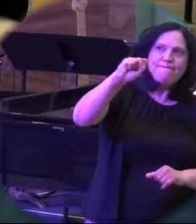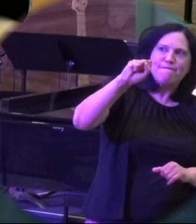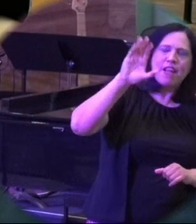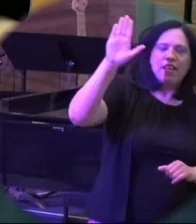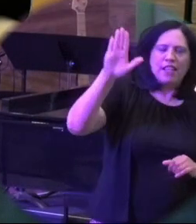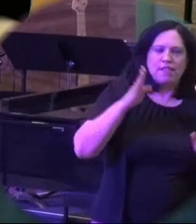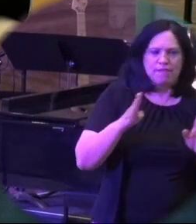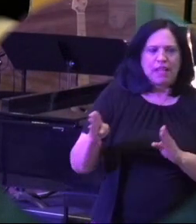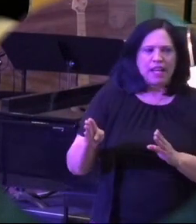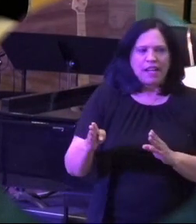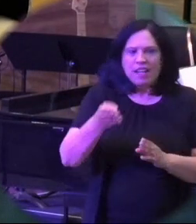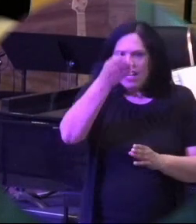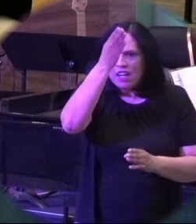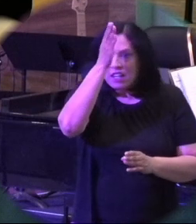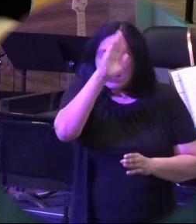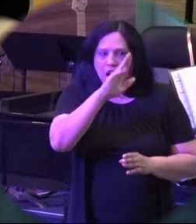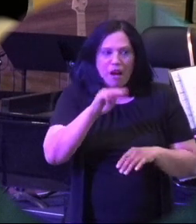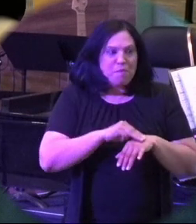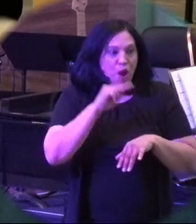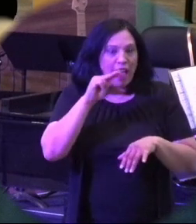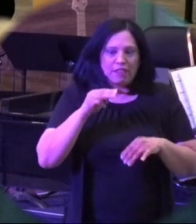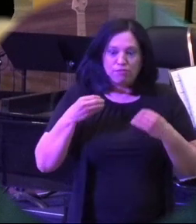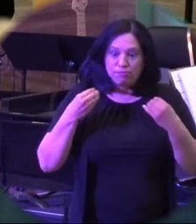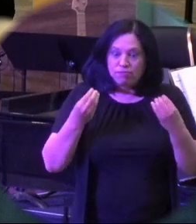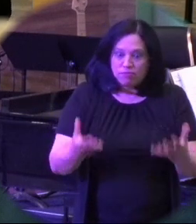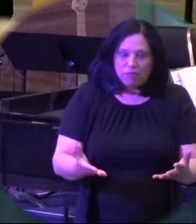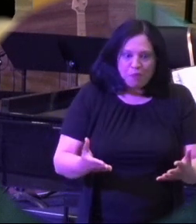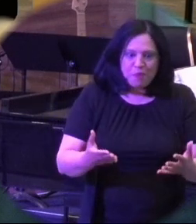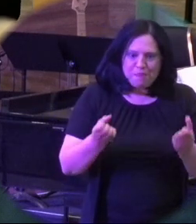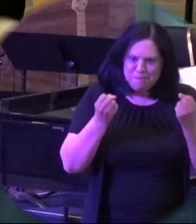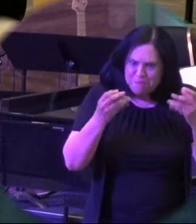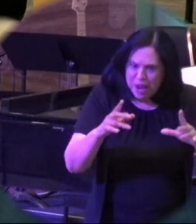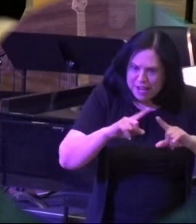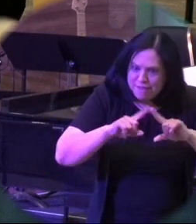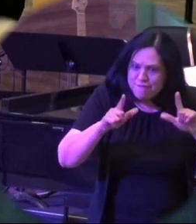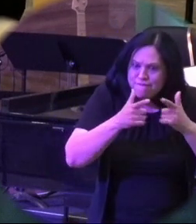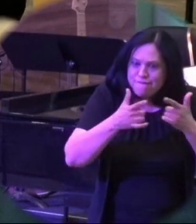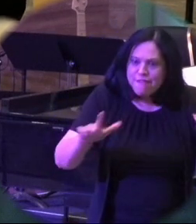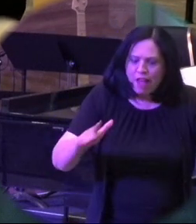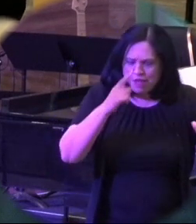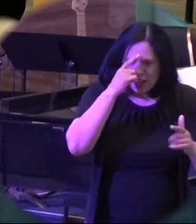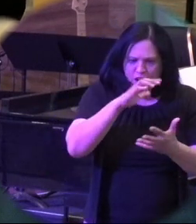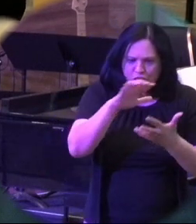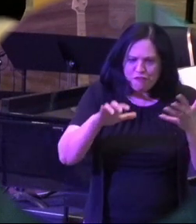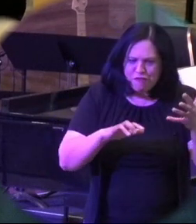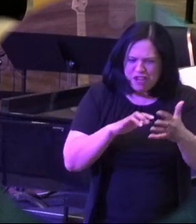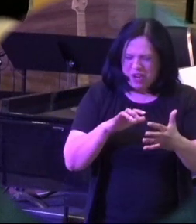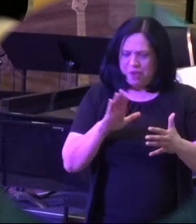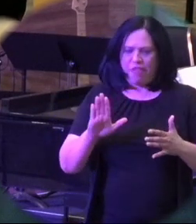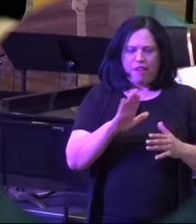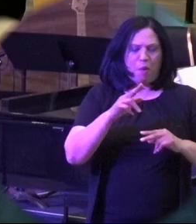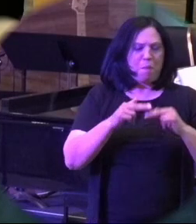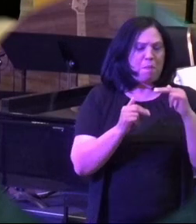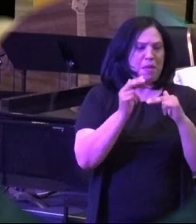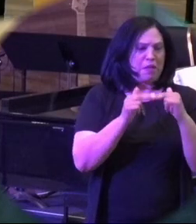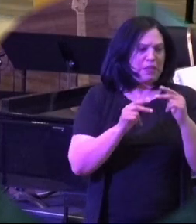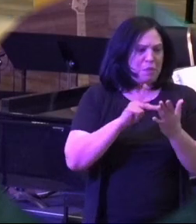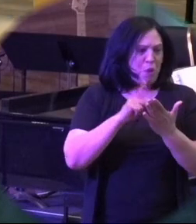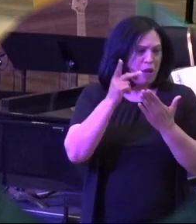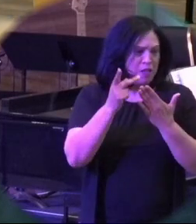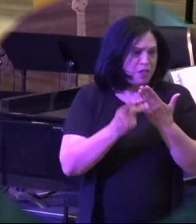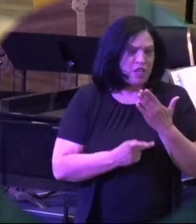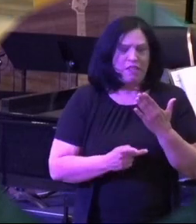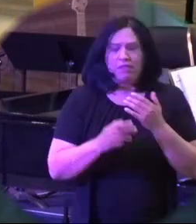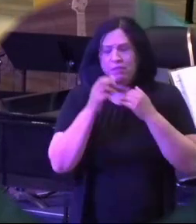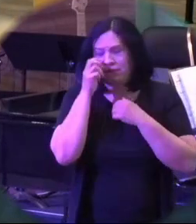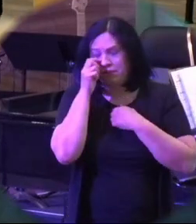God miraculously gave them multiple languages to confuse the construction project. Now, we don't know exactly how this